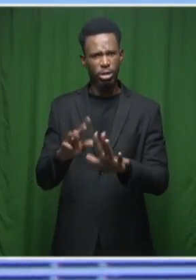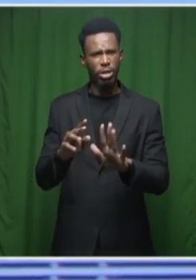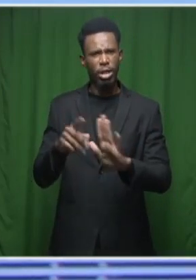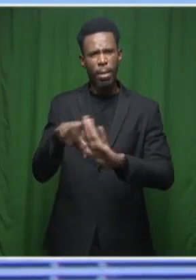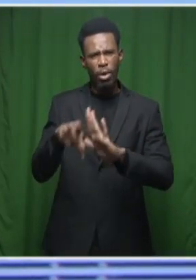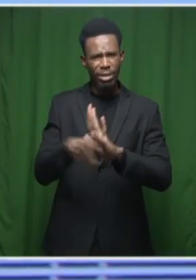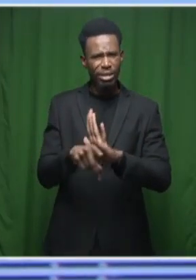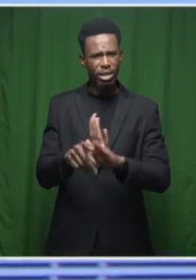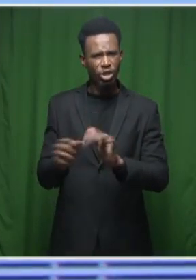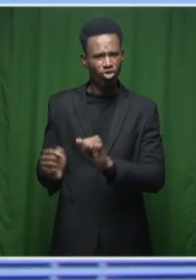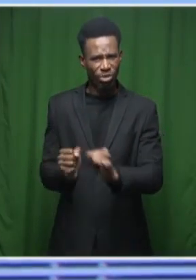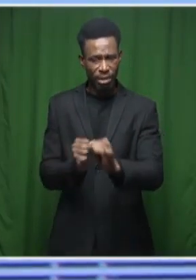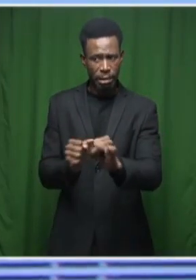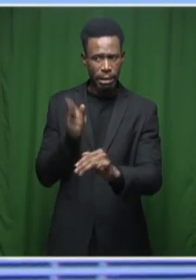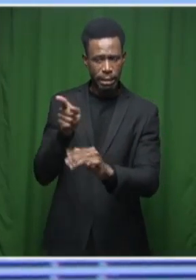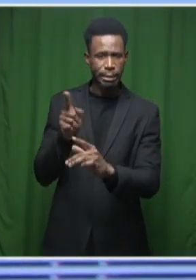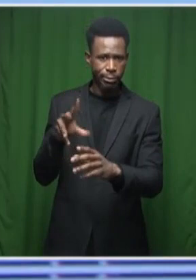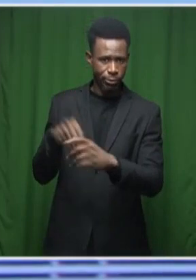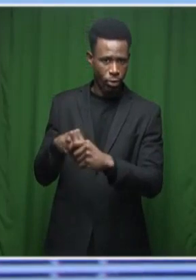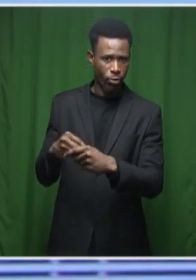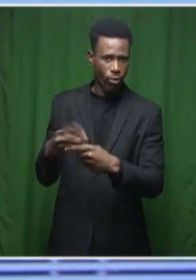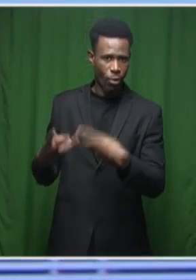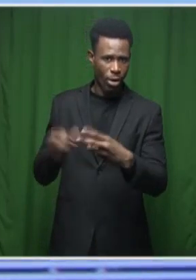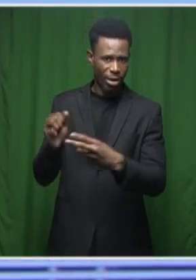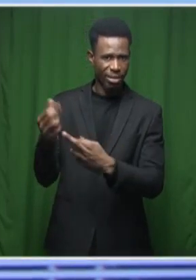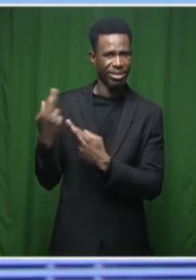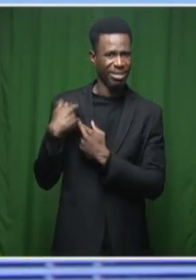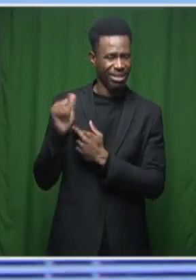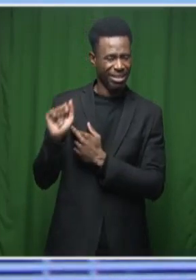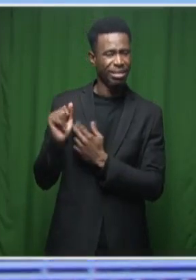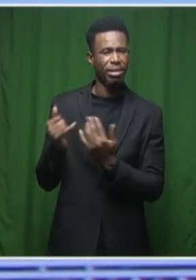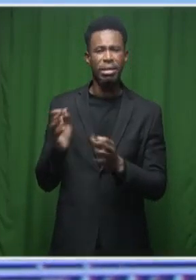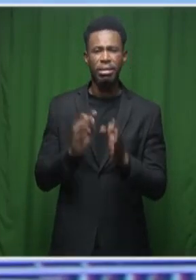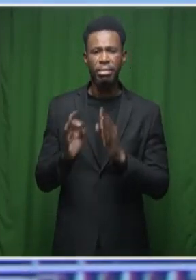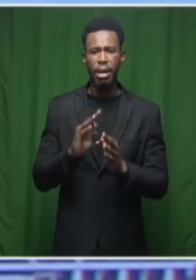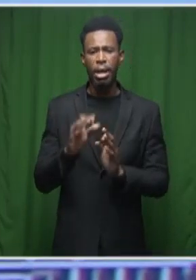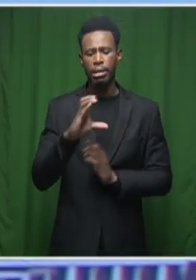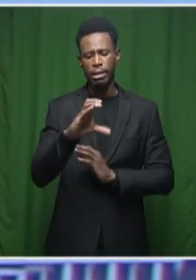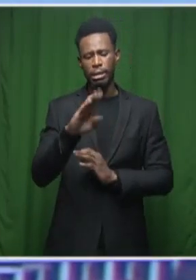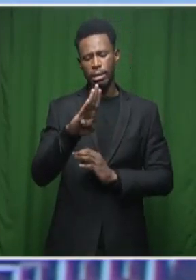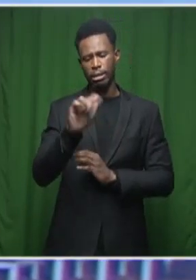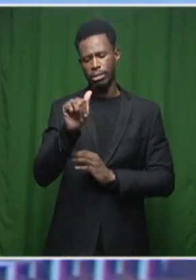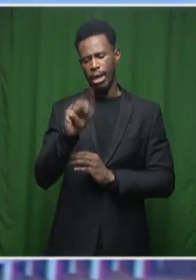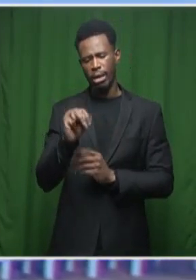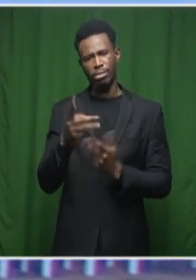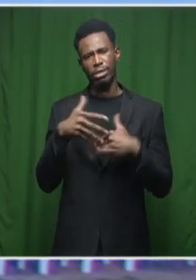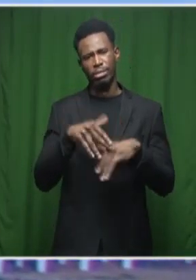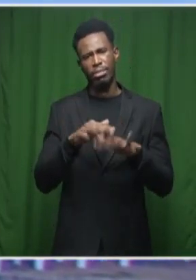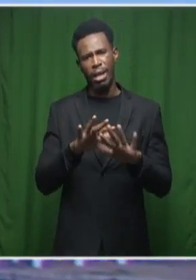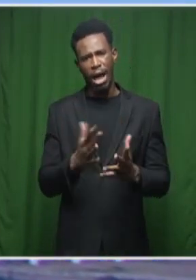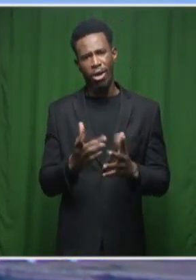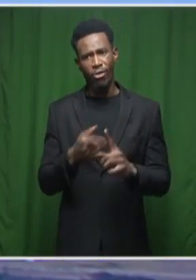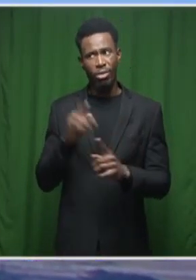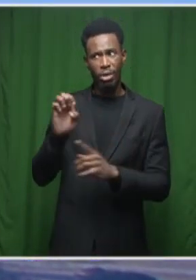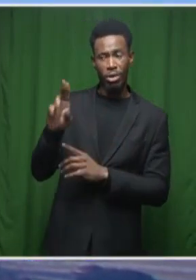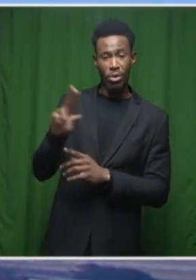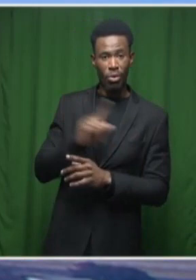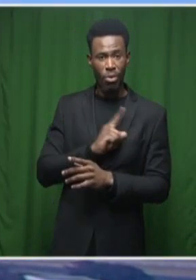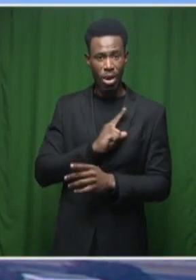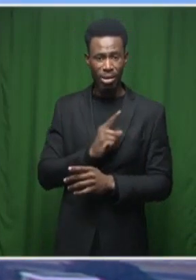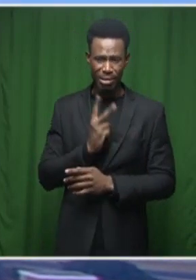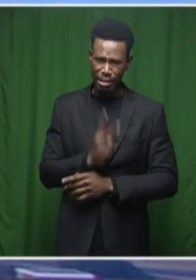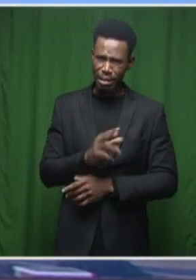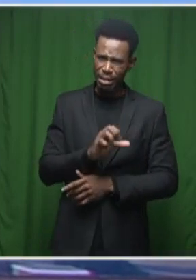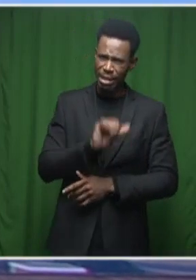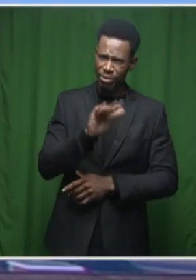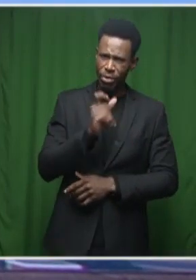is really talking about this, the implementation of this policy from behalf of the EU. And you kind of look at what it is that South Africa uses. I